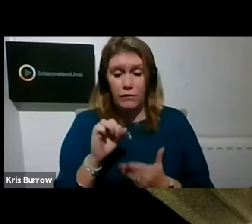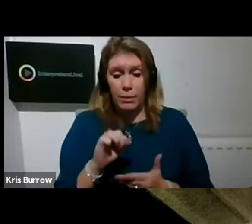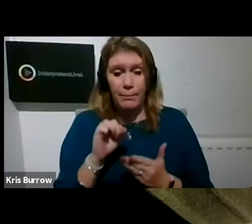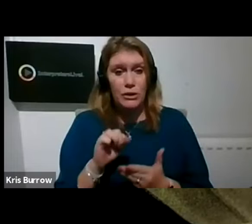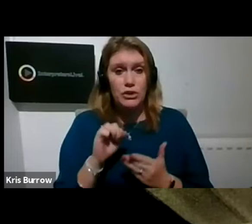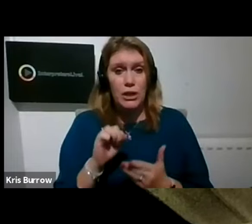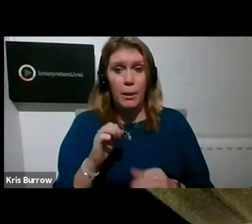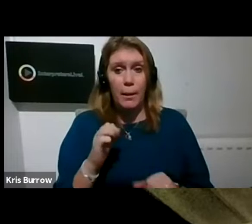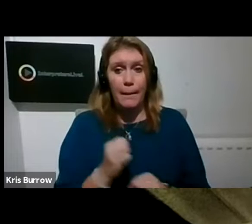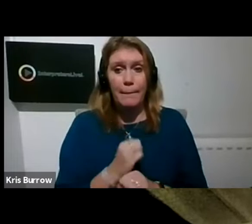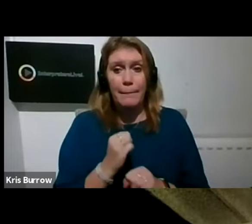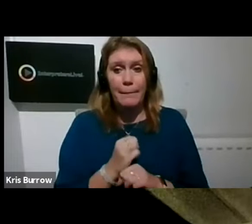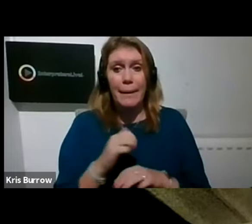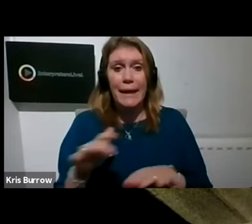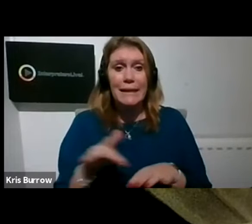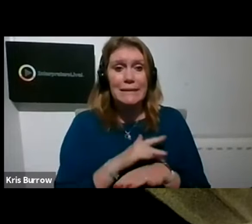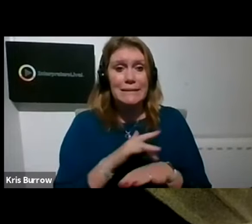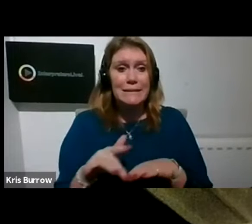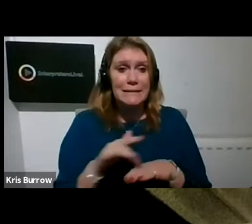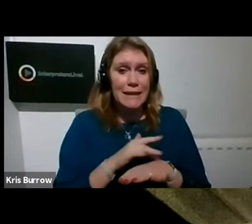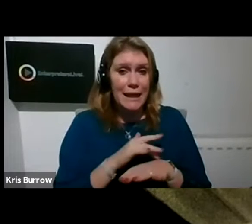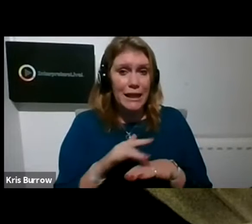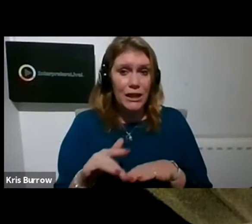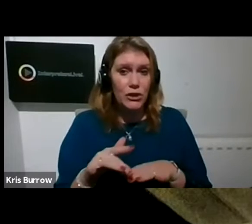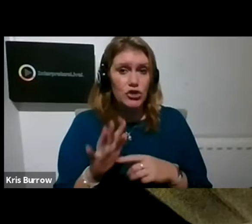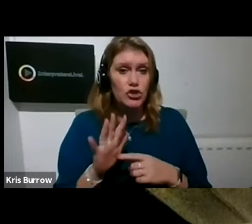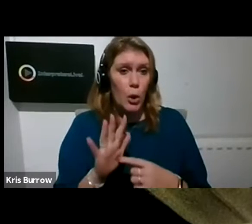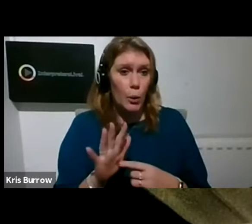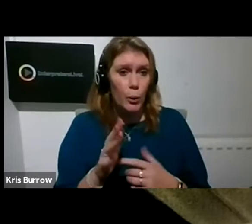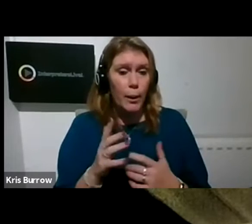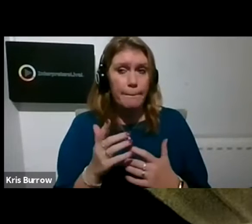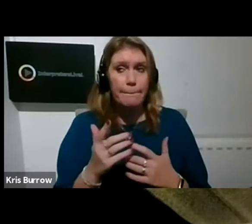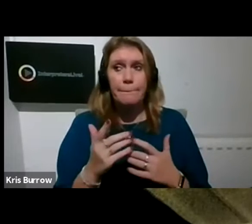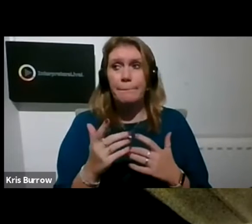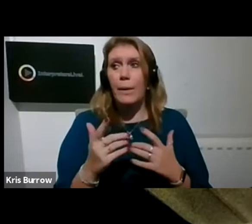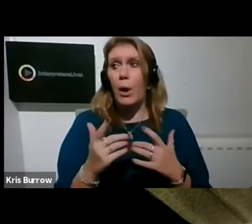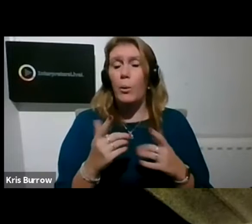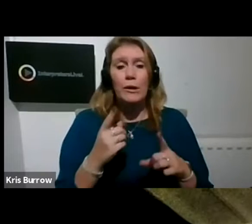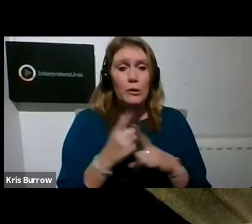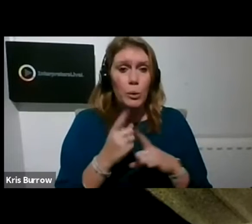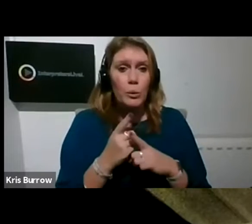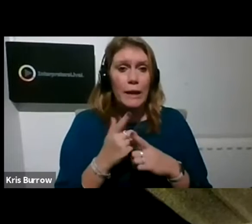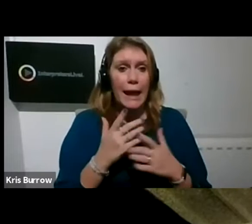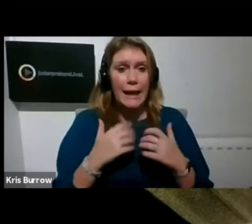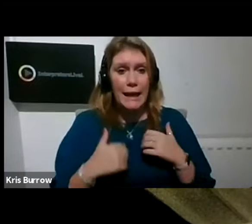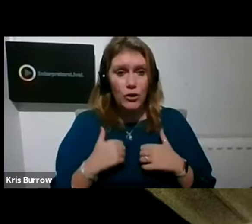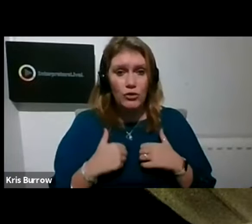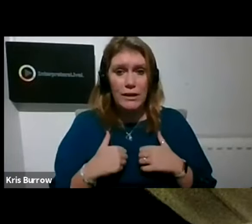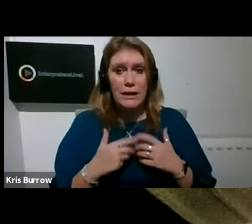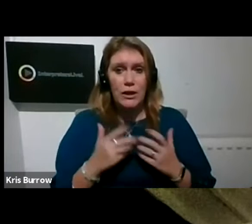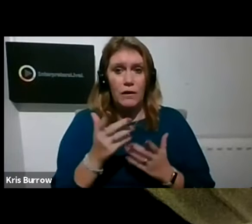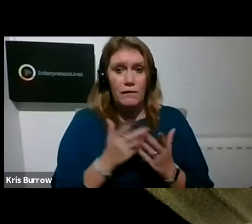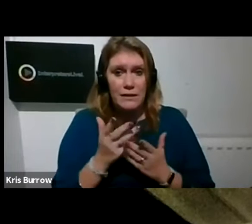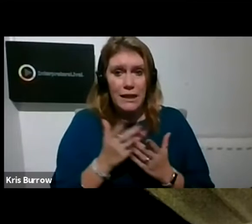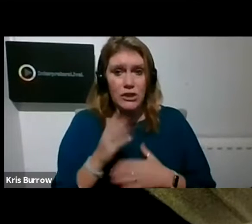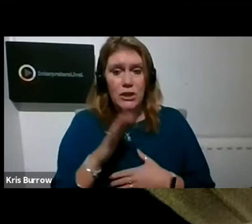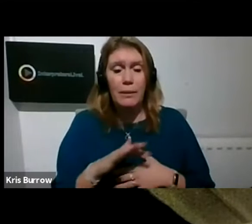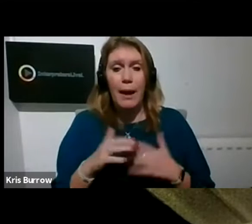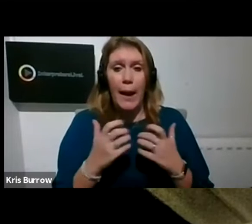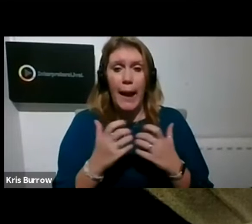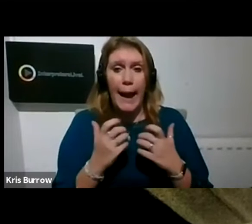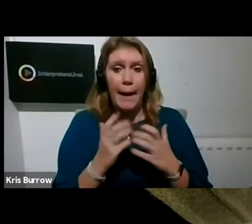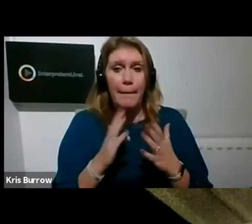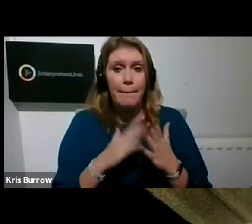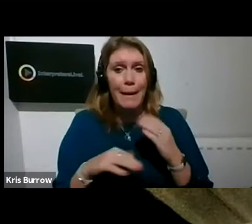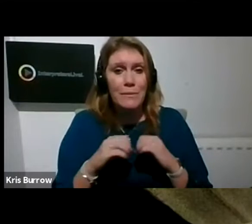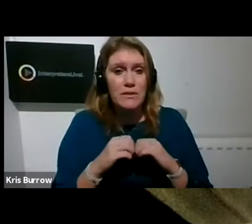show. But also we had a really interesting conversation about how members of the company had felt